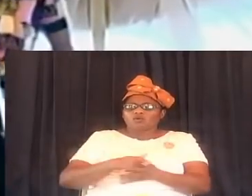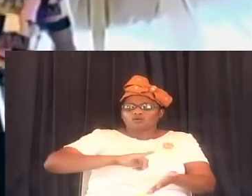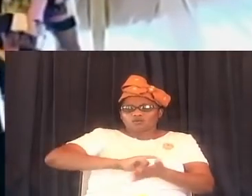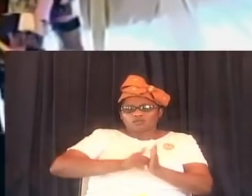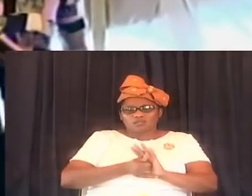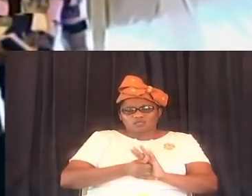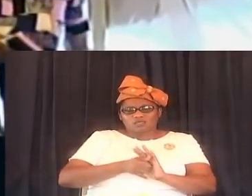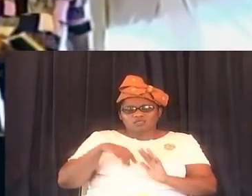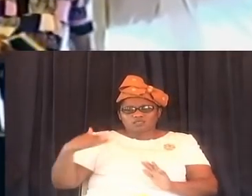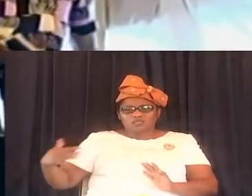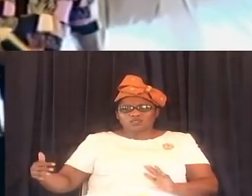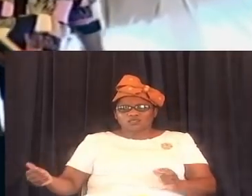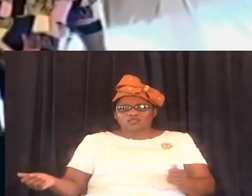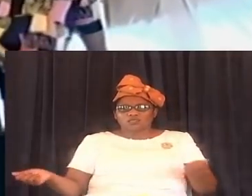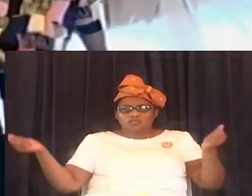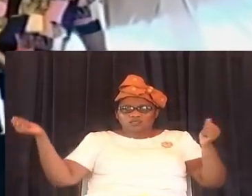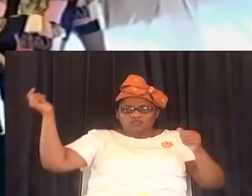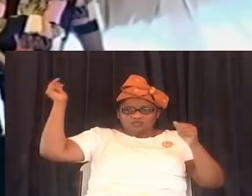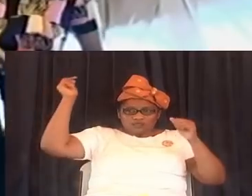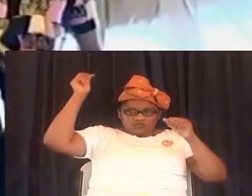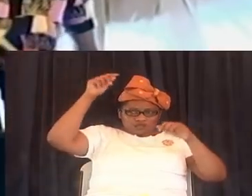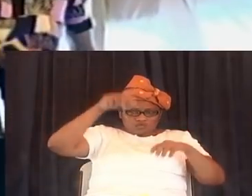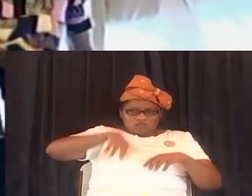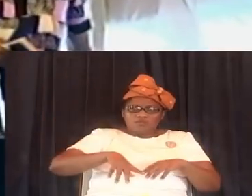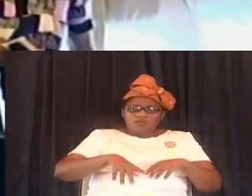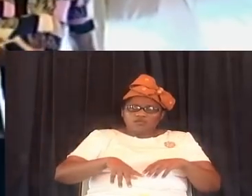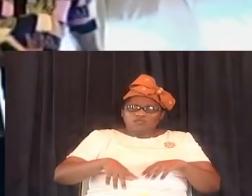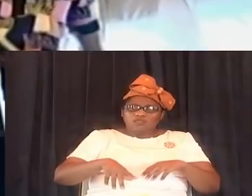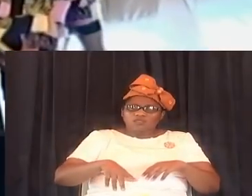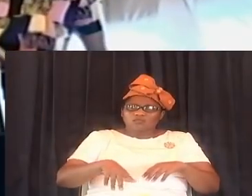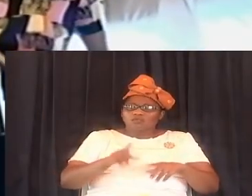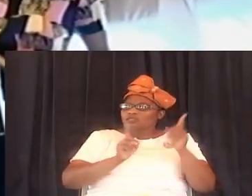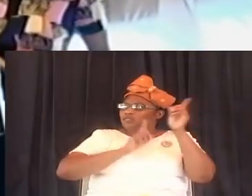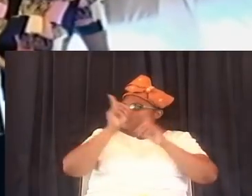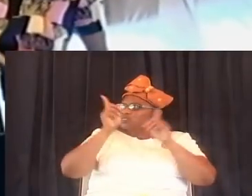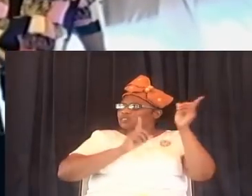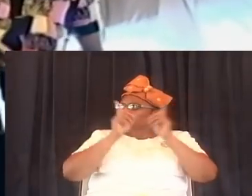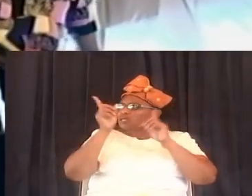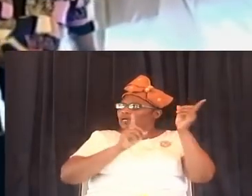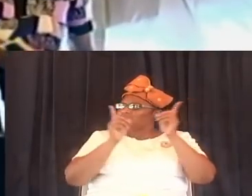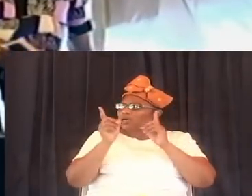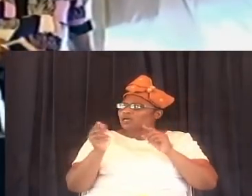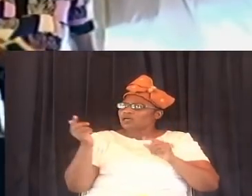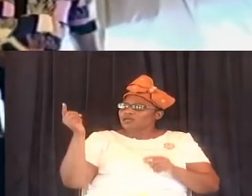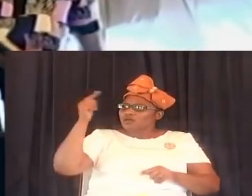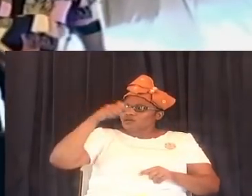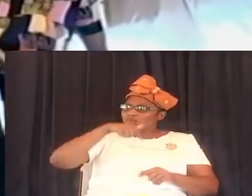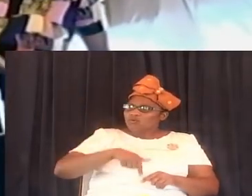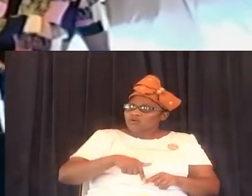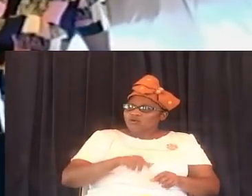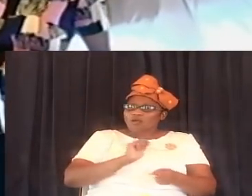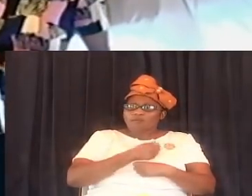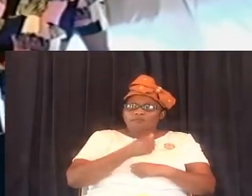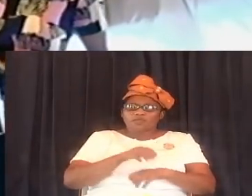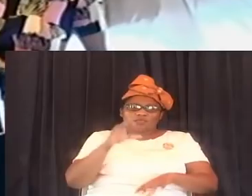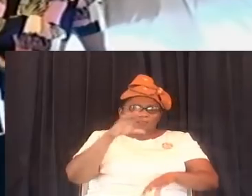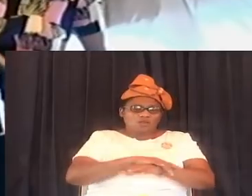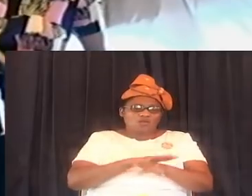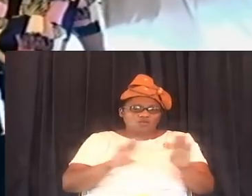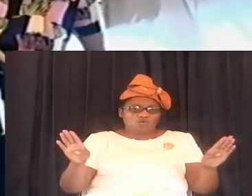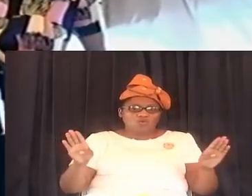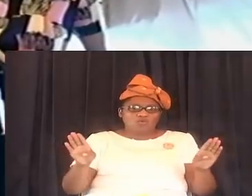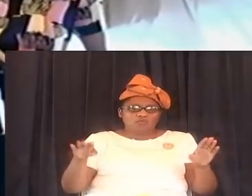the skies pour down righteousness. Let the hurt open, and let them bring forth salvation, and